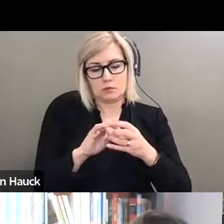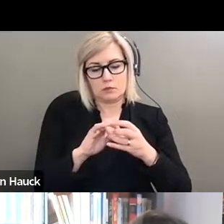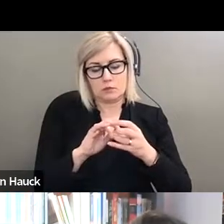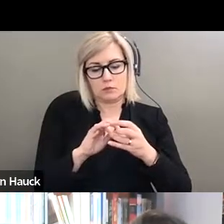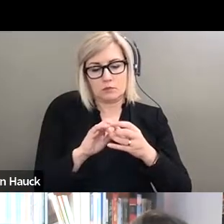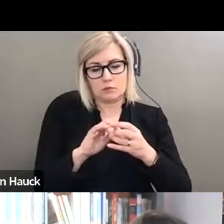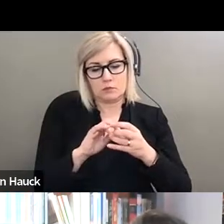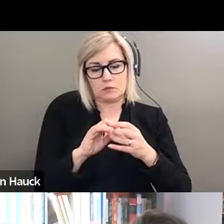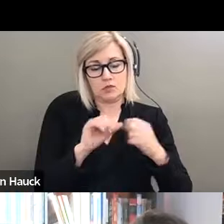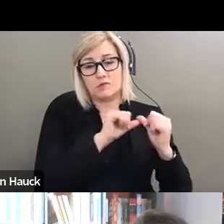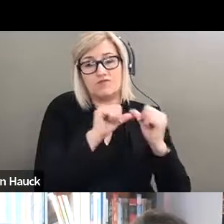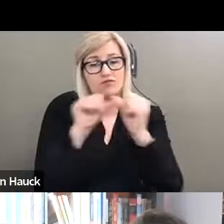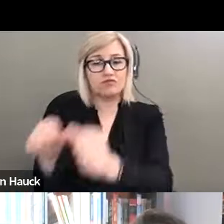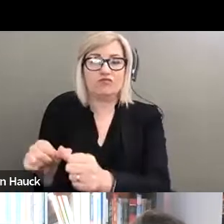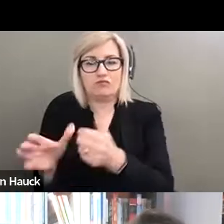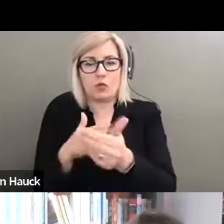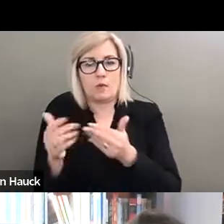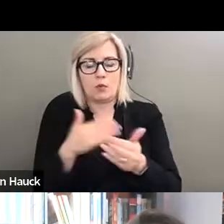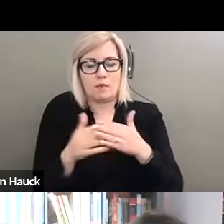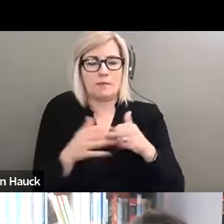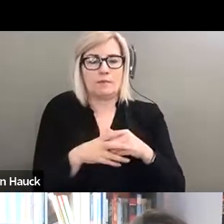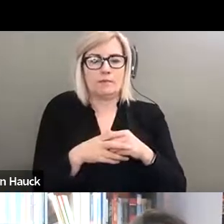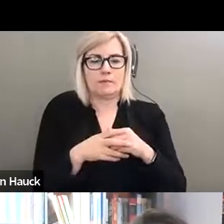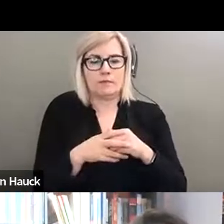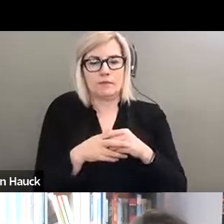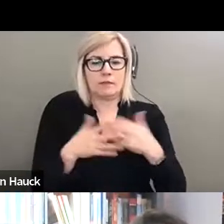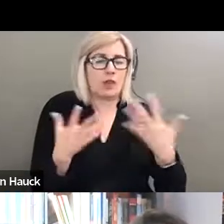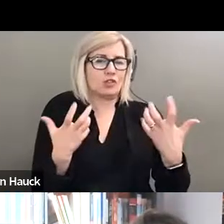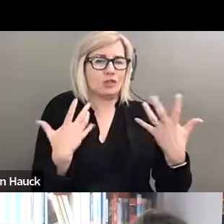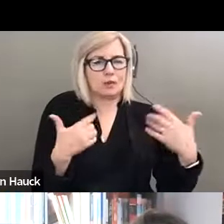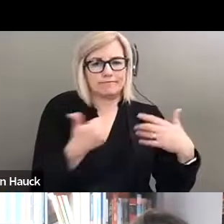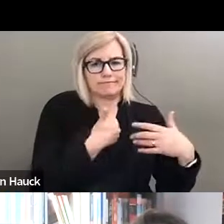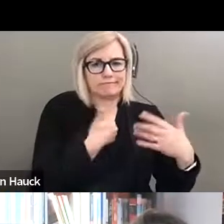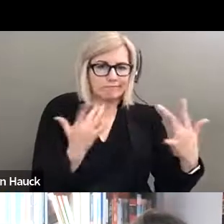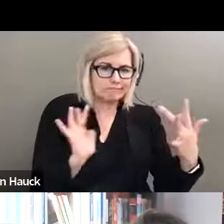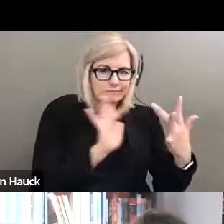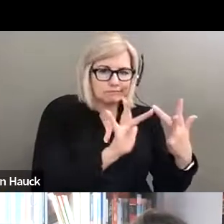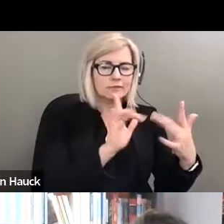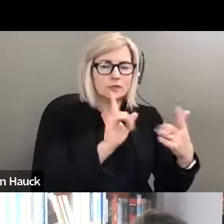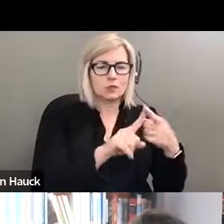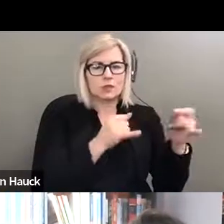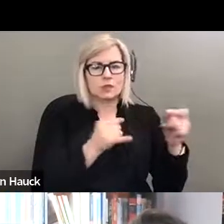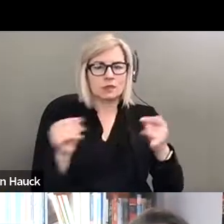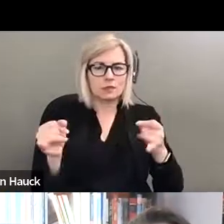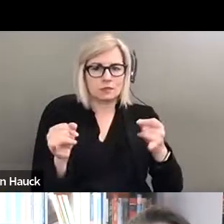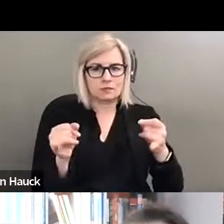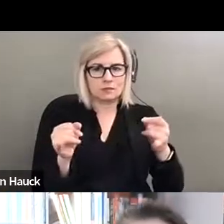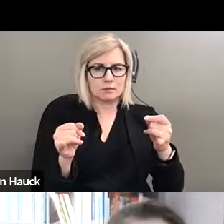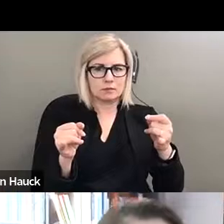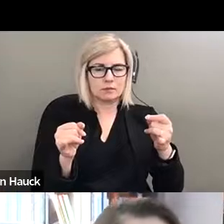over no matter what. So I just want to reach out myself to these individuals,